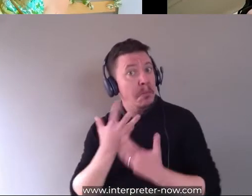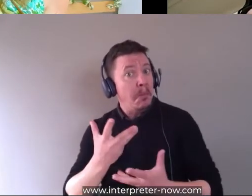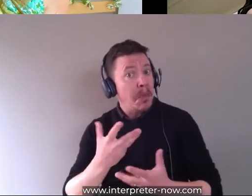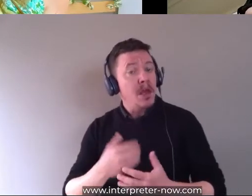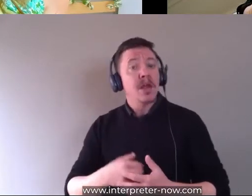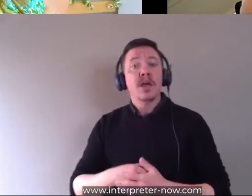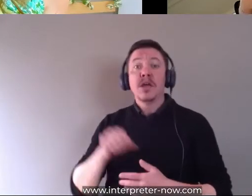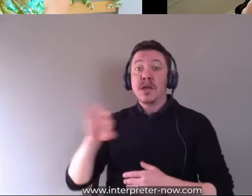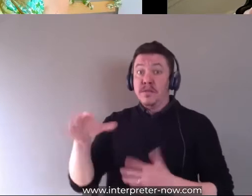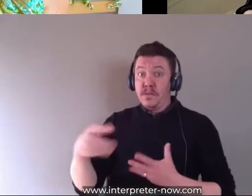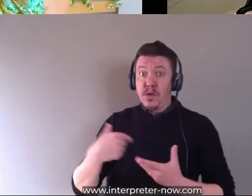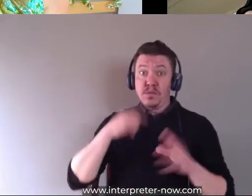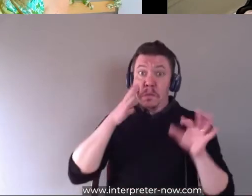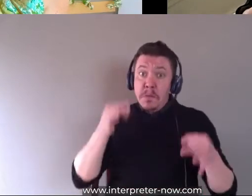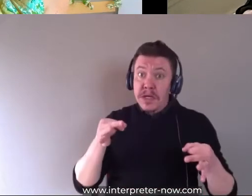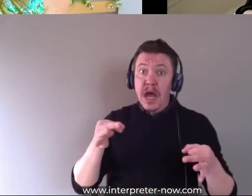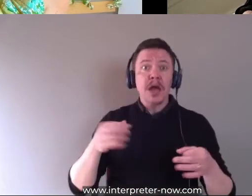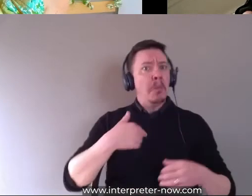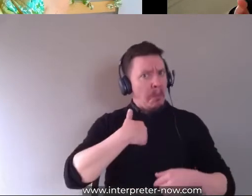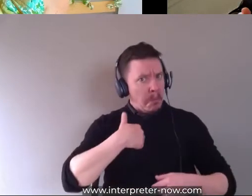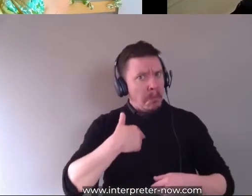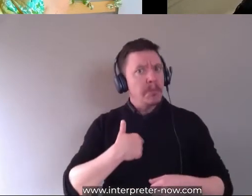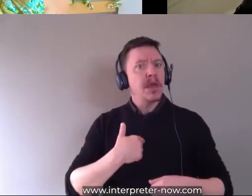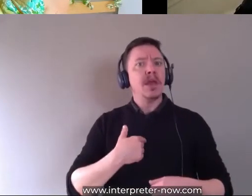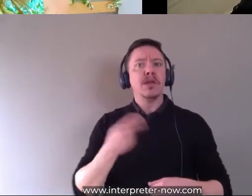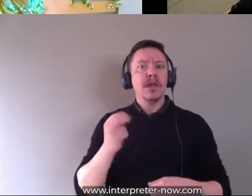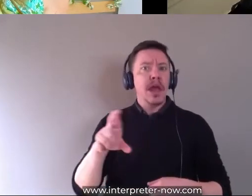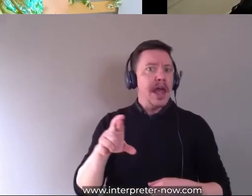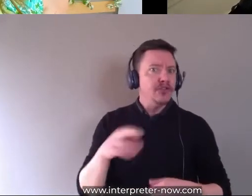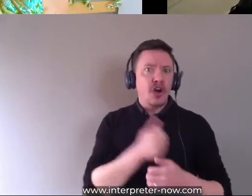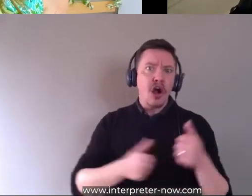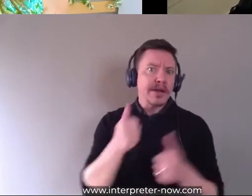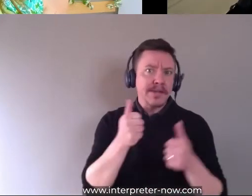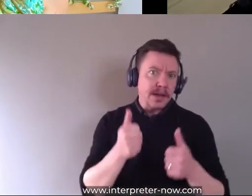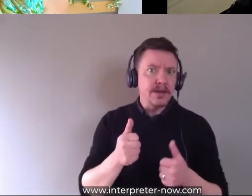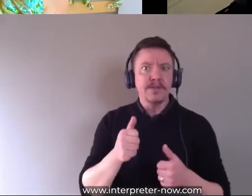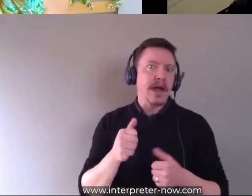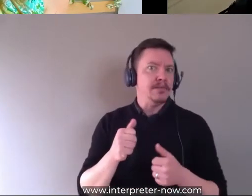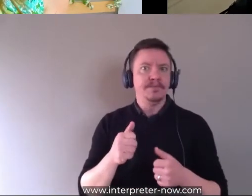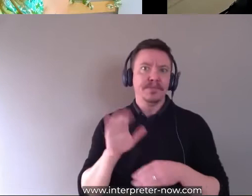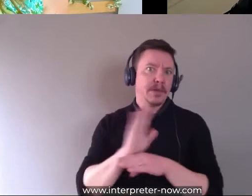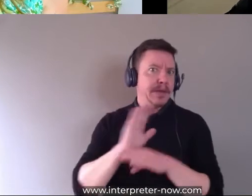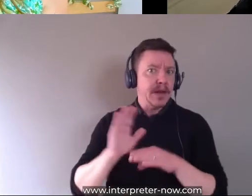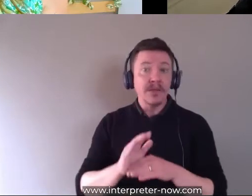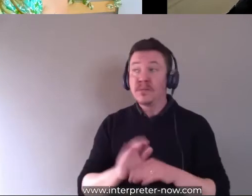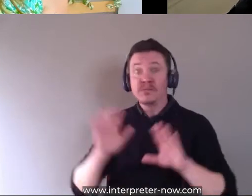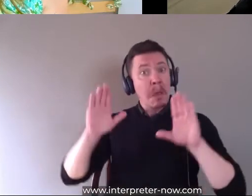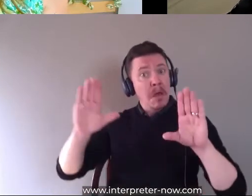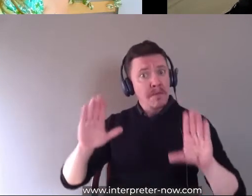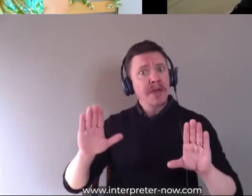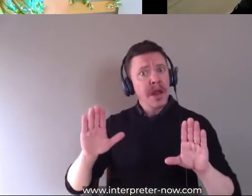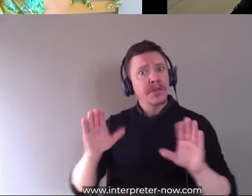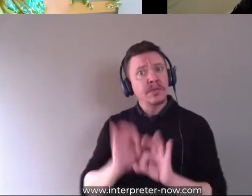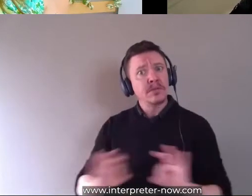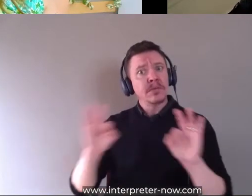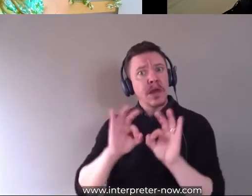about your identity question, if you want to include that you were an HR executive at company X, fantastic. That's a big part of your identity. I love